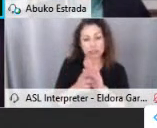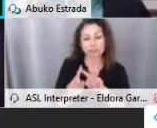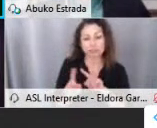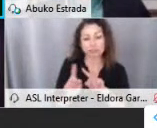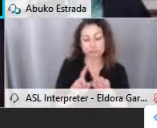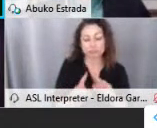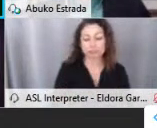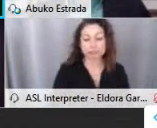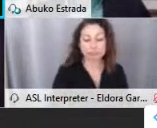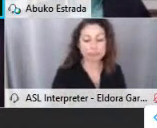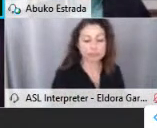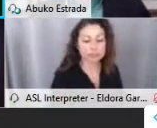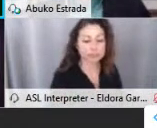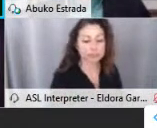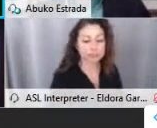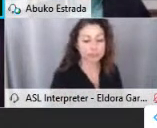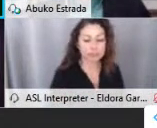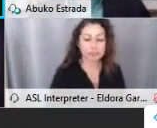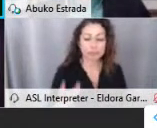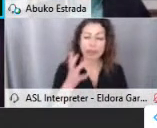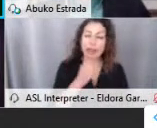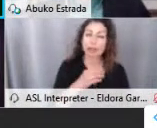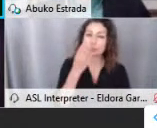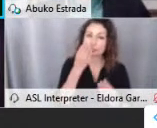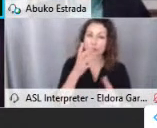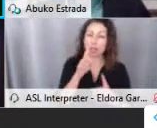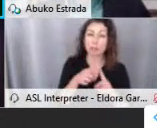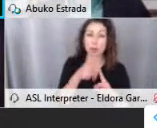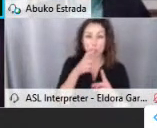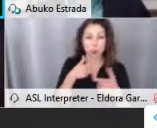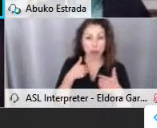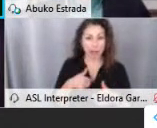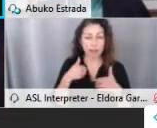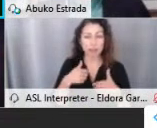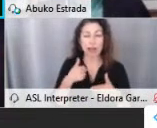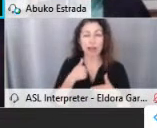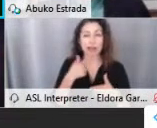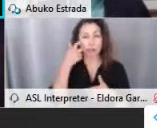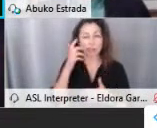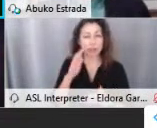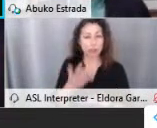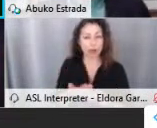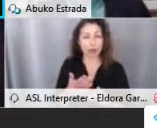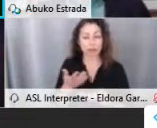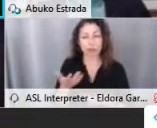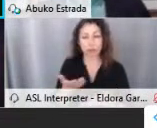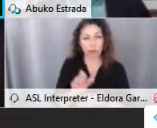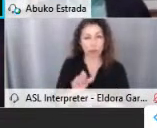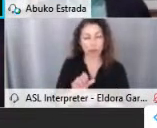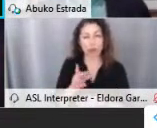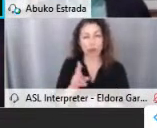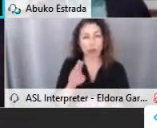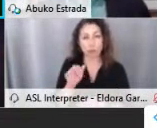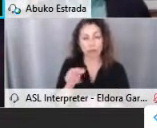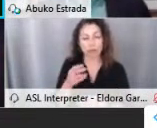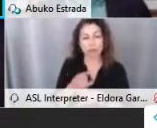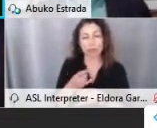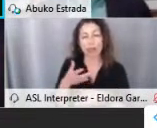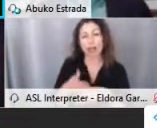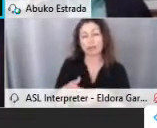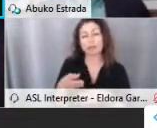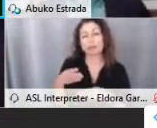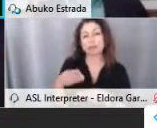legislatures. And then just a word about myself. I'm recently arrived at the Urban Institute after having